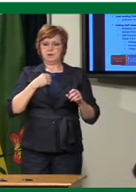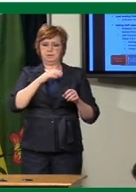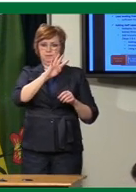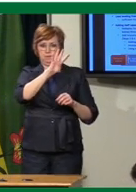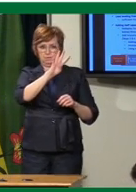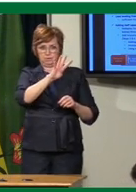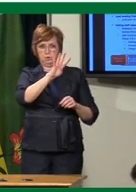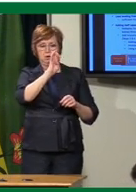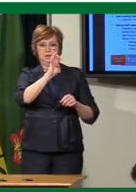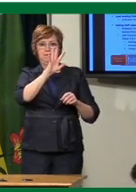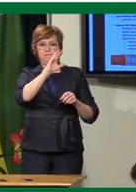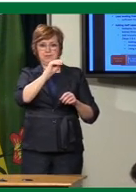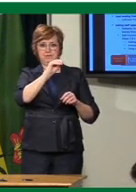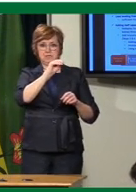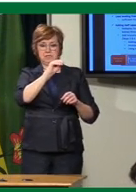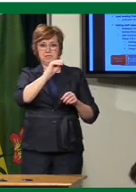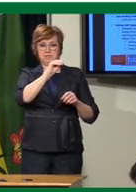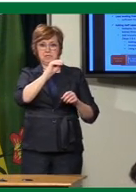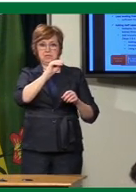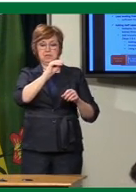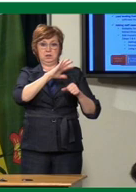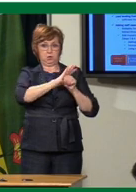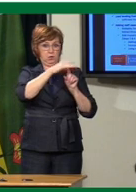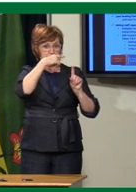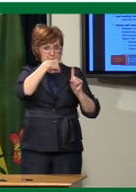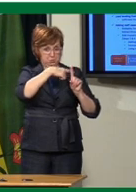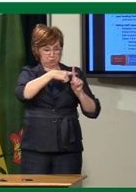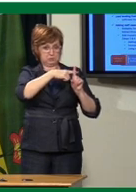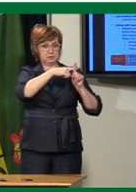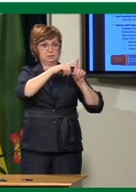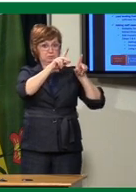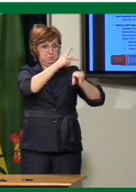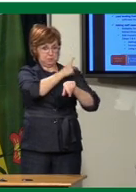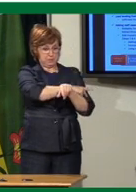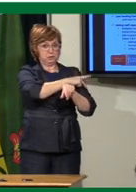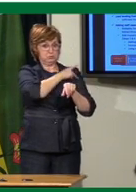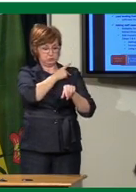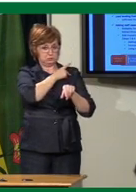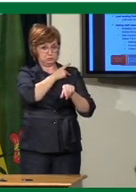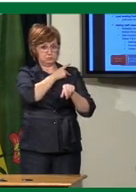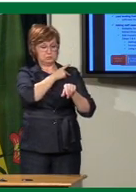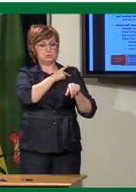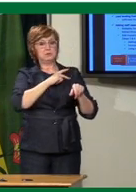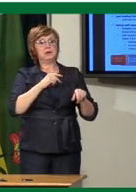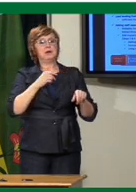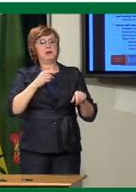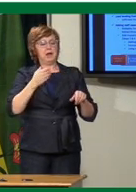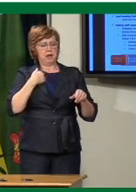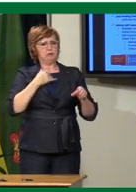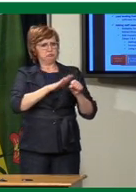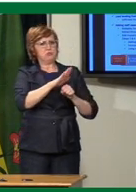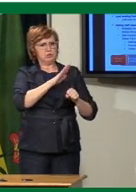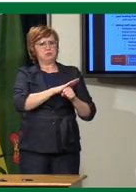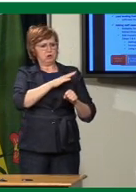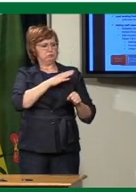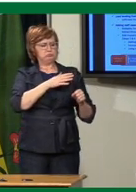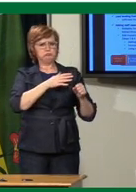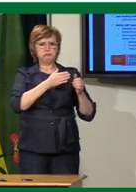cases a day if we ensure that they're doing the right jobs, which are those key points in case